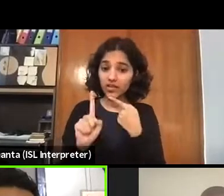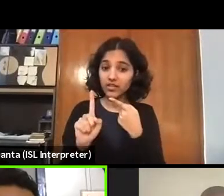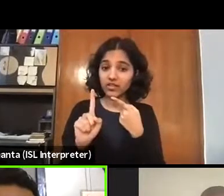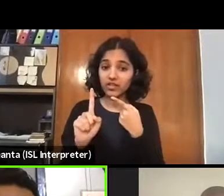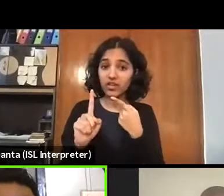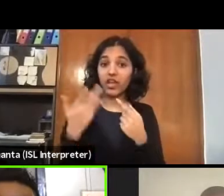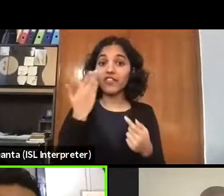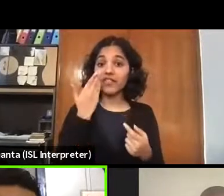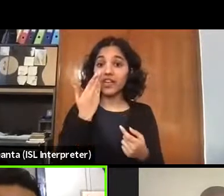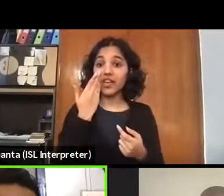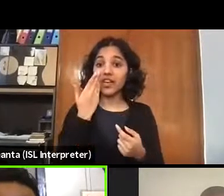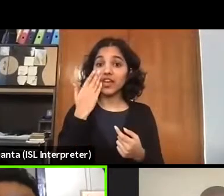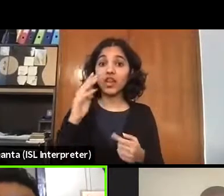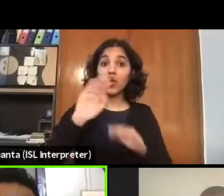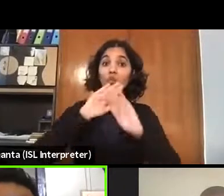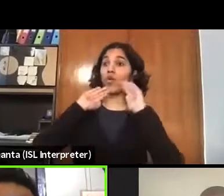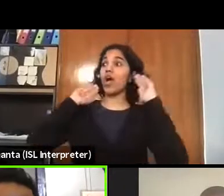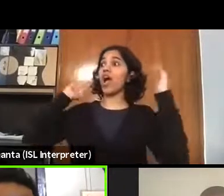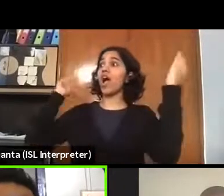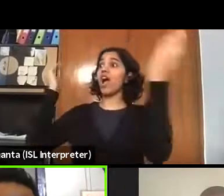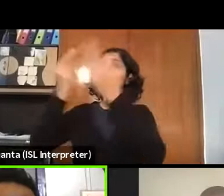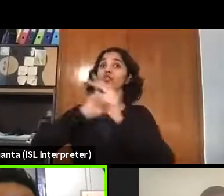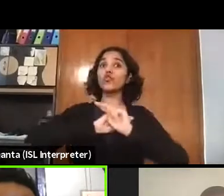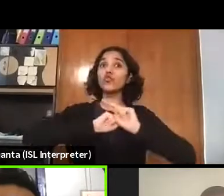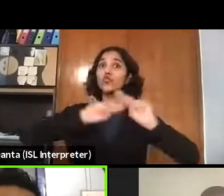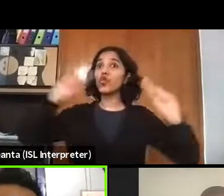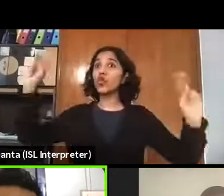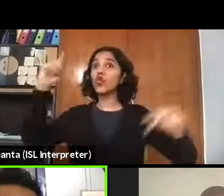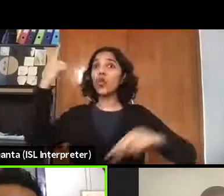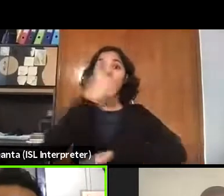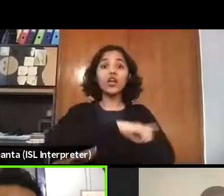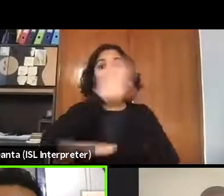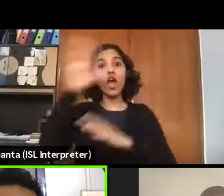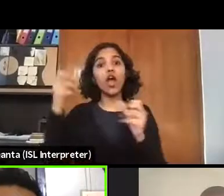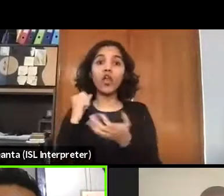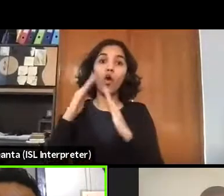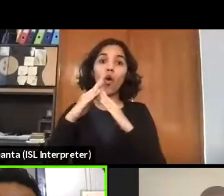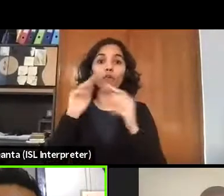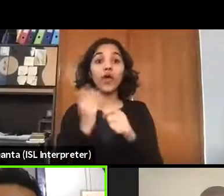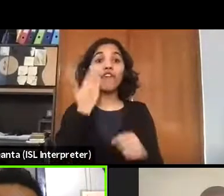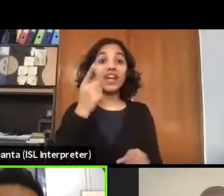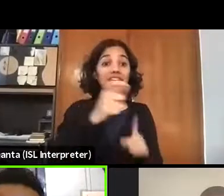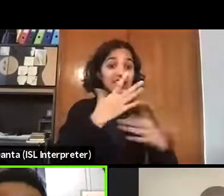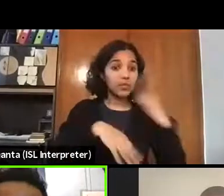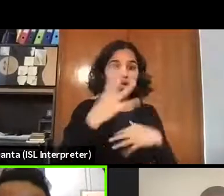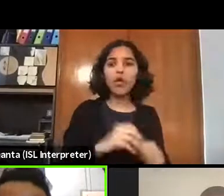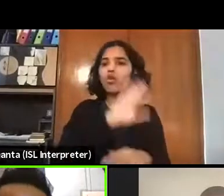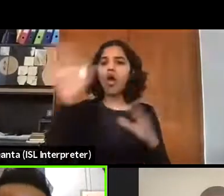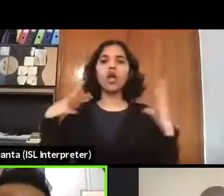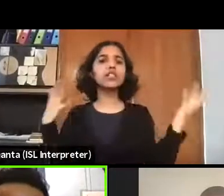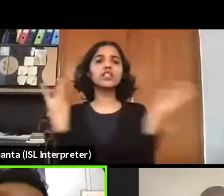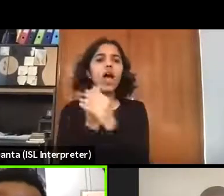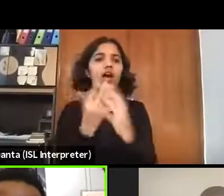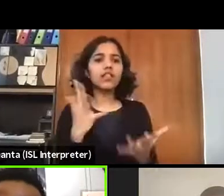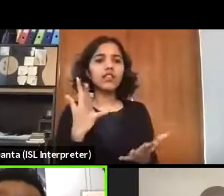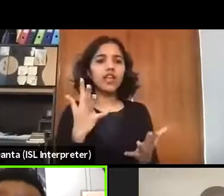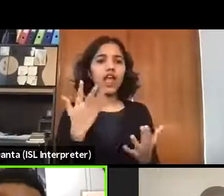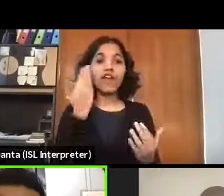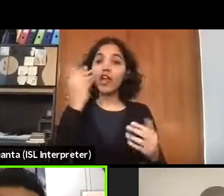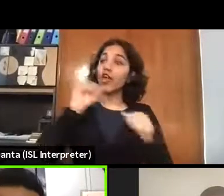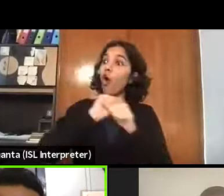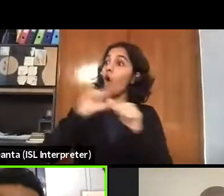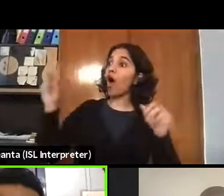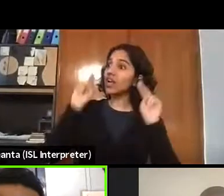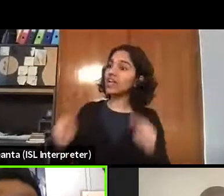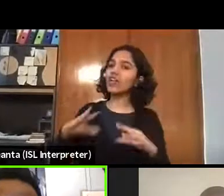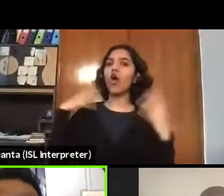when it happened for the whole world, for the majority of the world, in one day, everybody aligned themselves to work from home. But these are the things which we need to consider as a